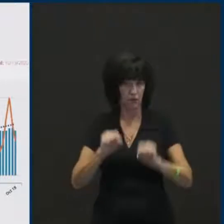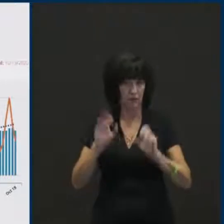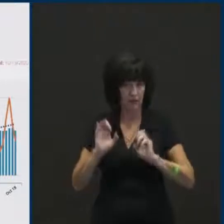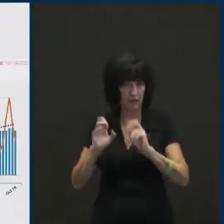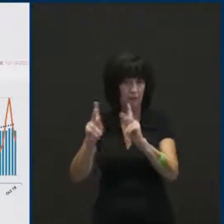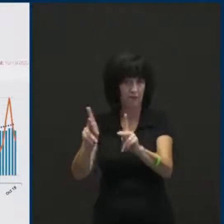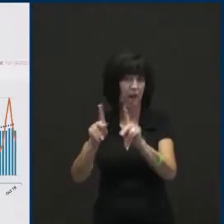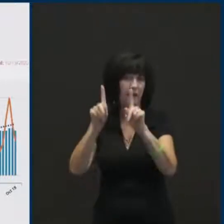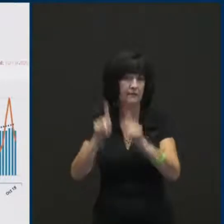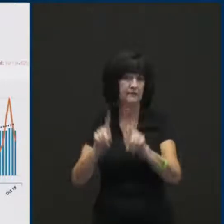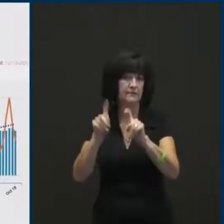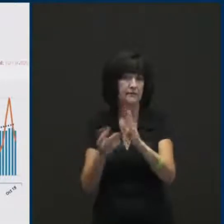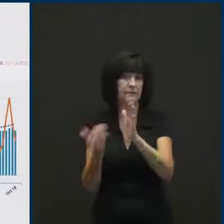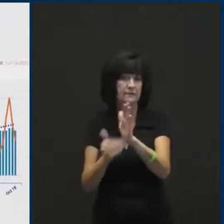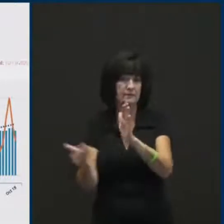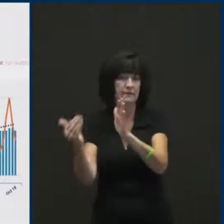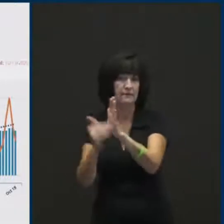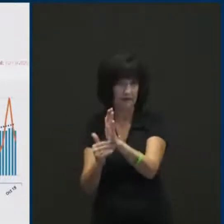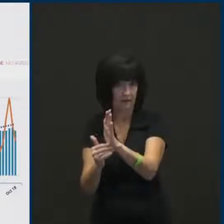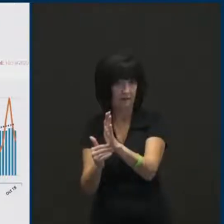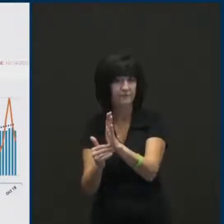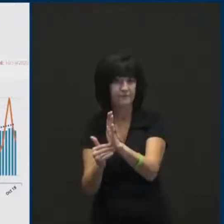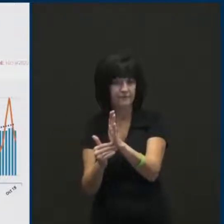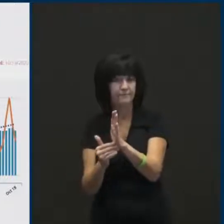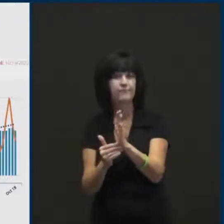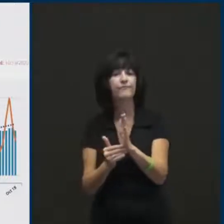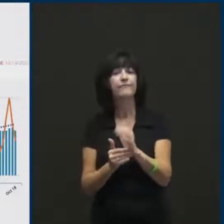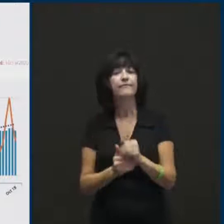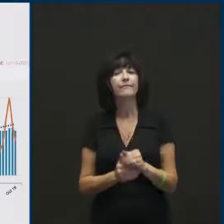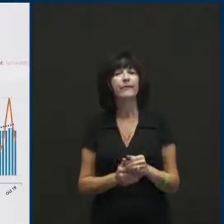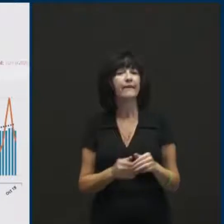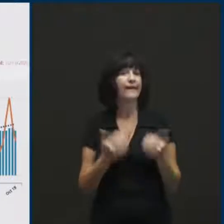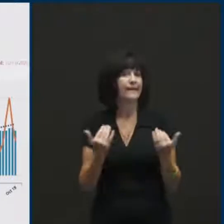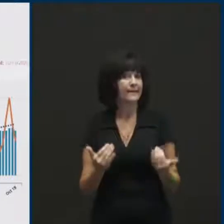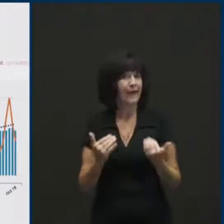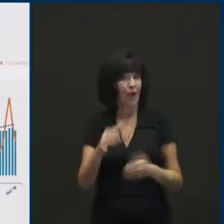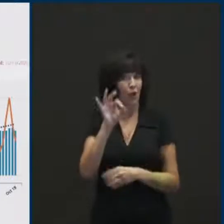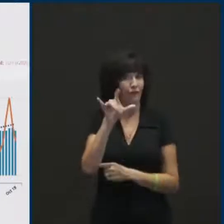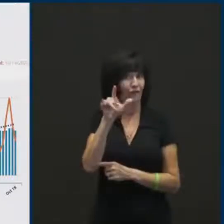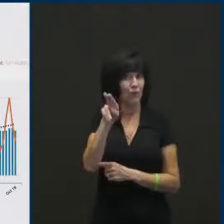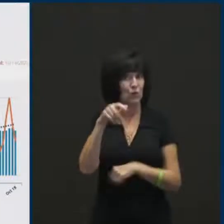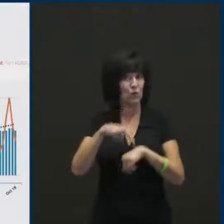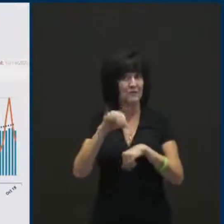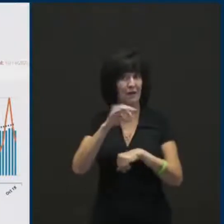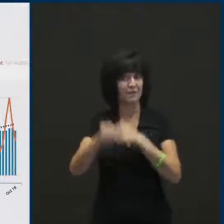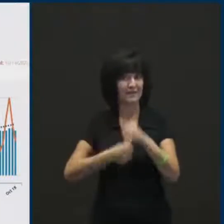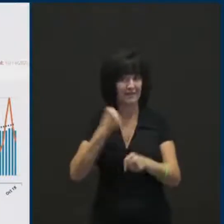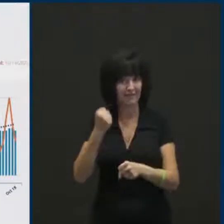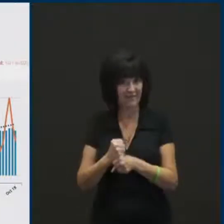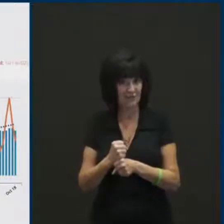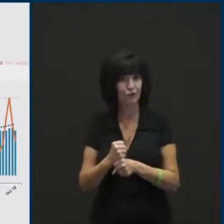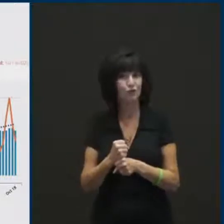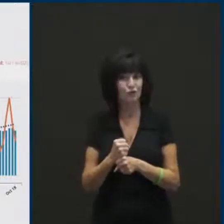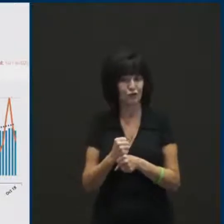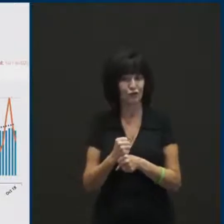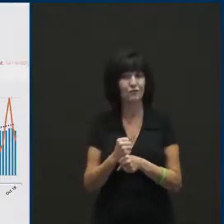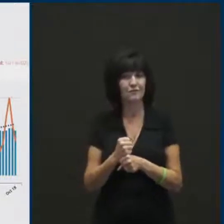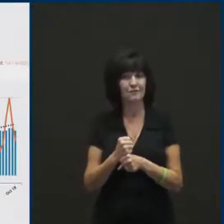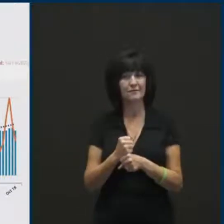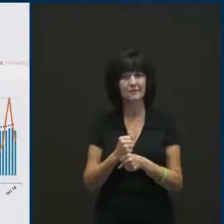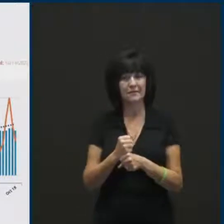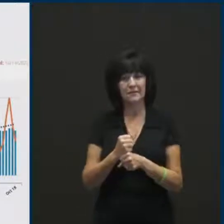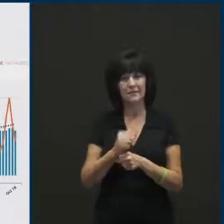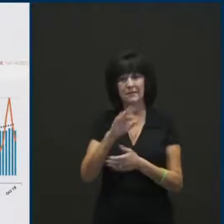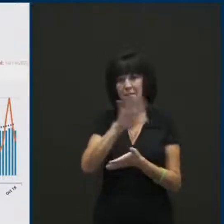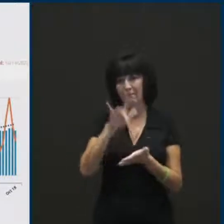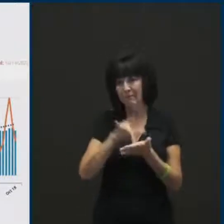virus, with the return of flu season right now in late middle to October.